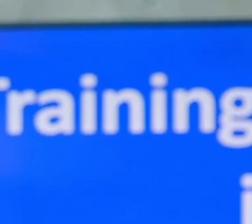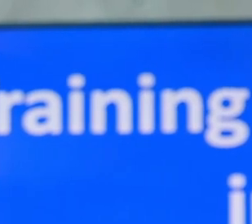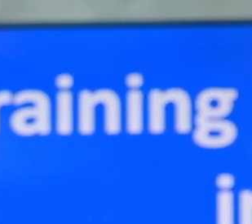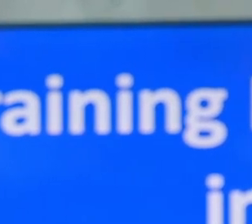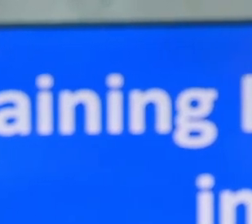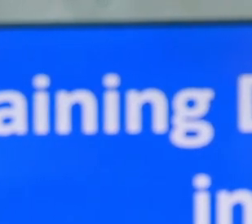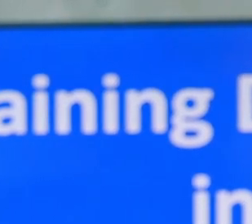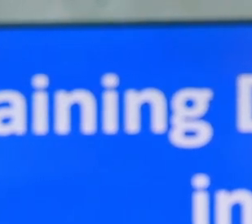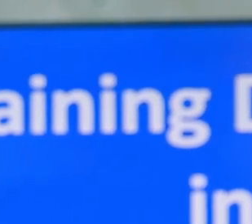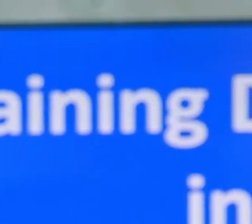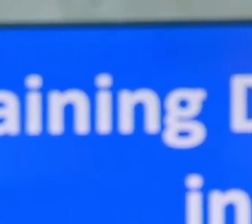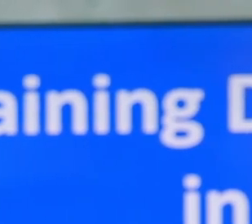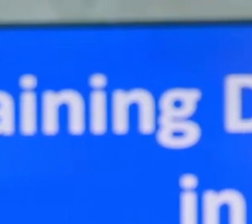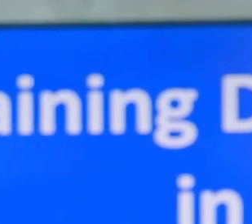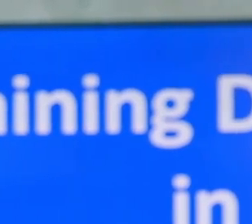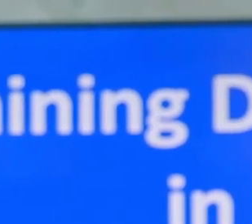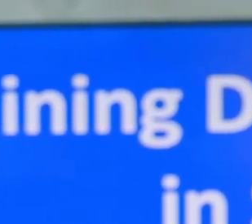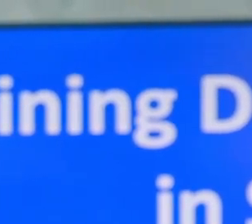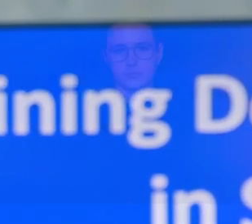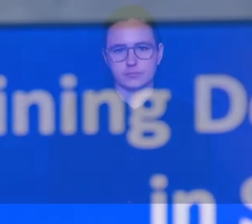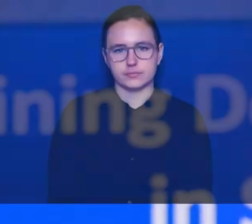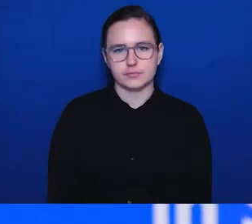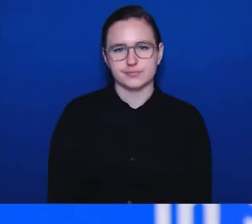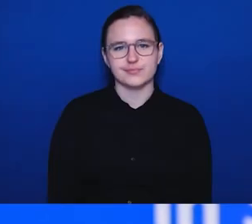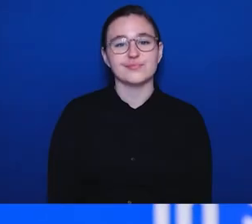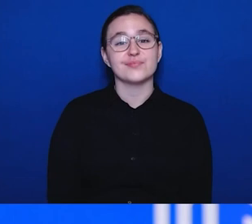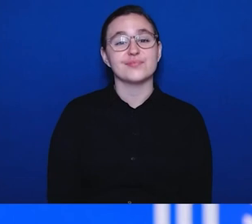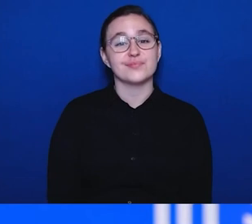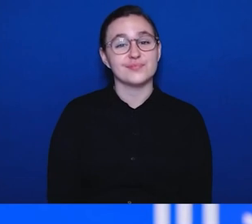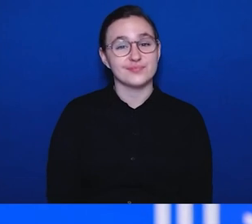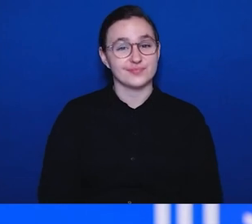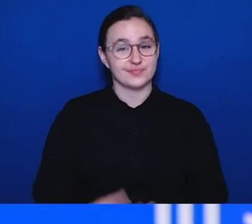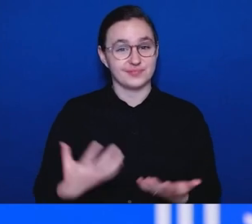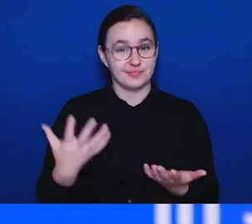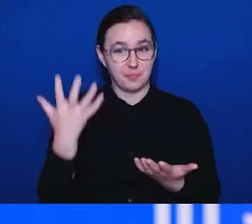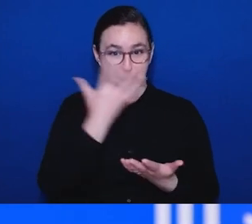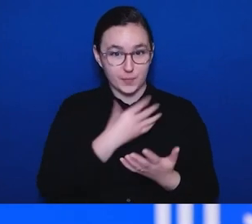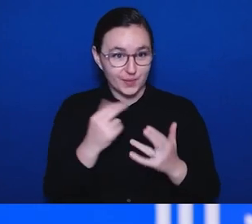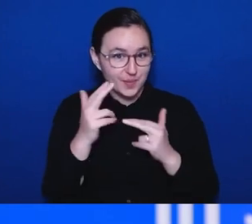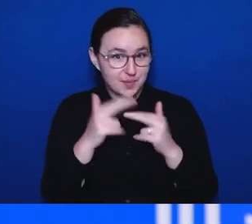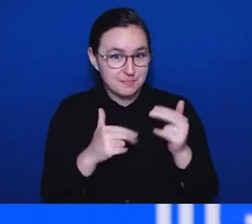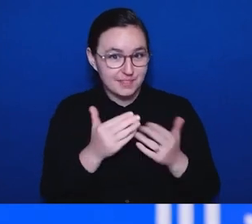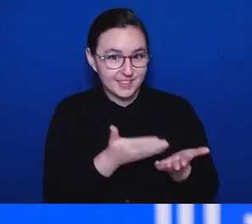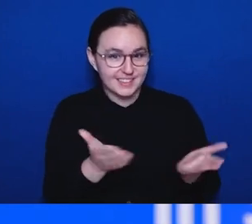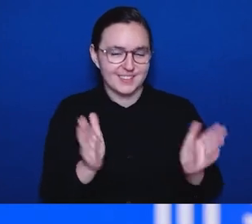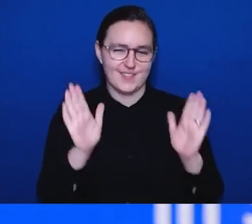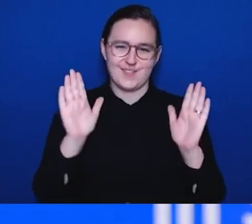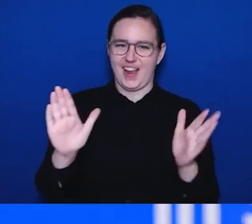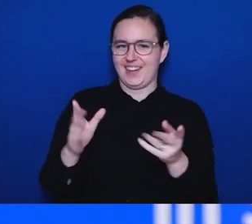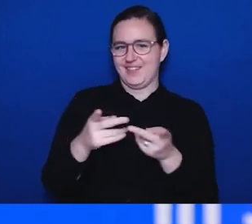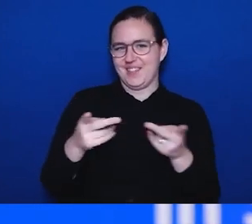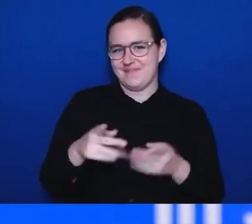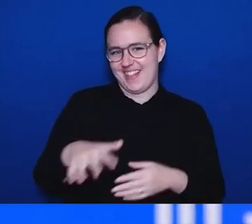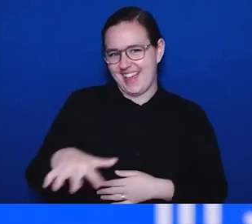We're good to go. My name is Adrian Dix. I'm BC's Minister of Health. It's exciting to be at SFU Surrey today. This is such